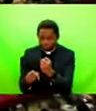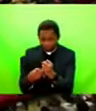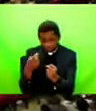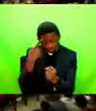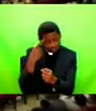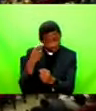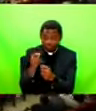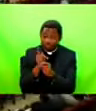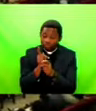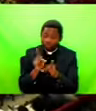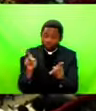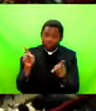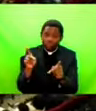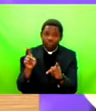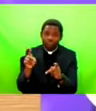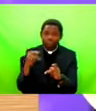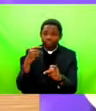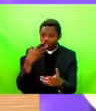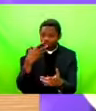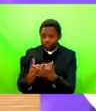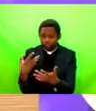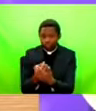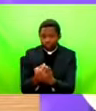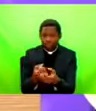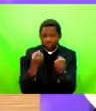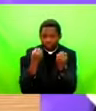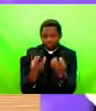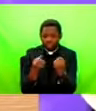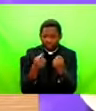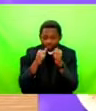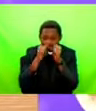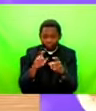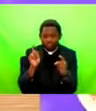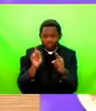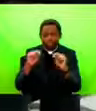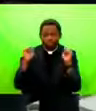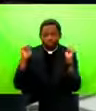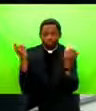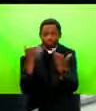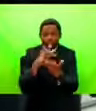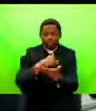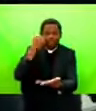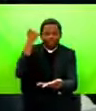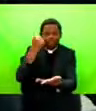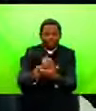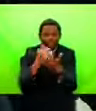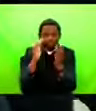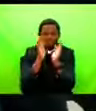gospel. Many blessings to all of us. Amen. Sorry.